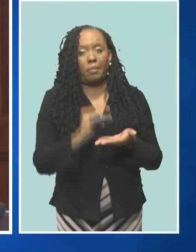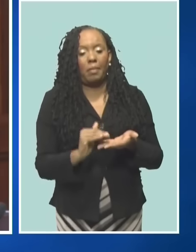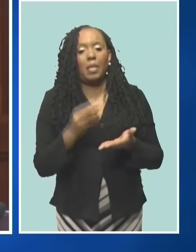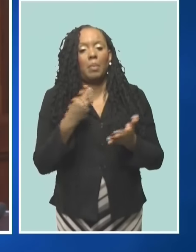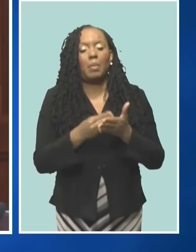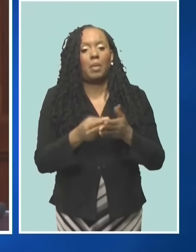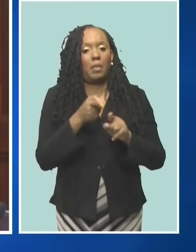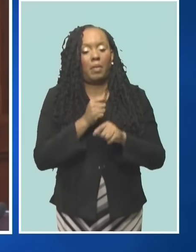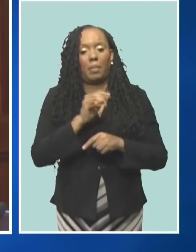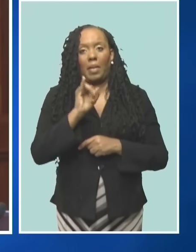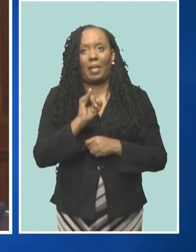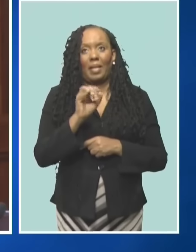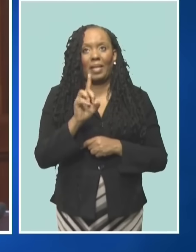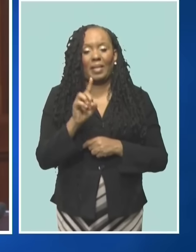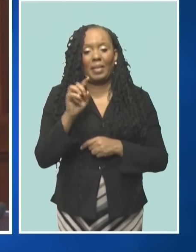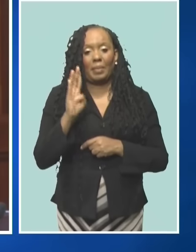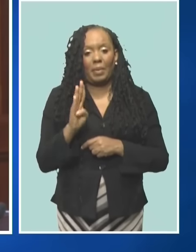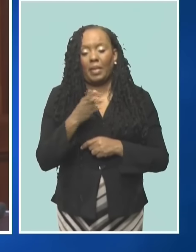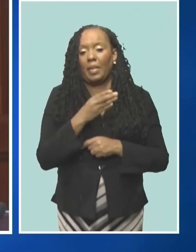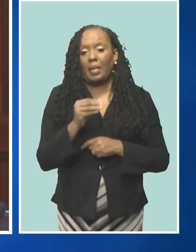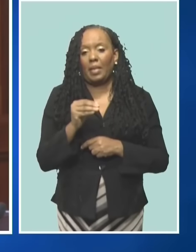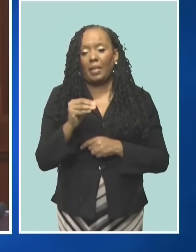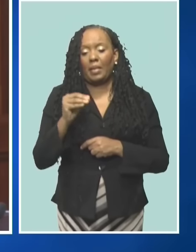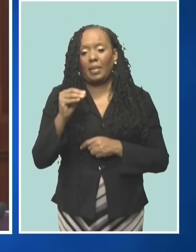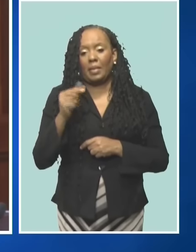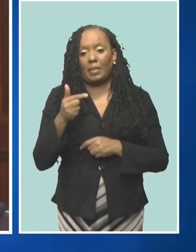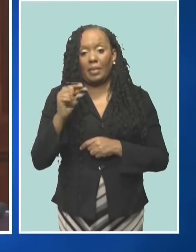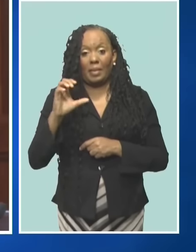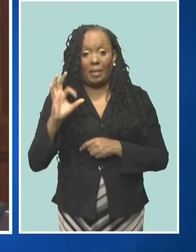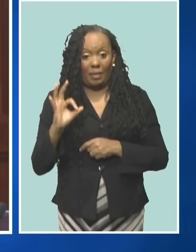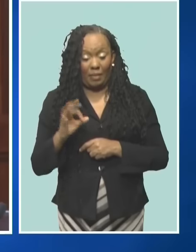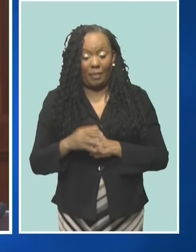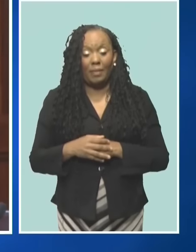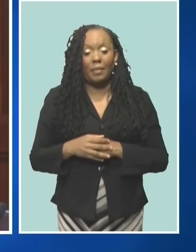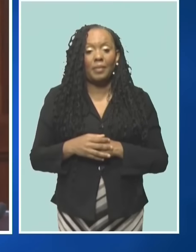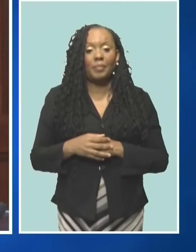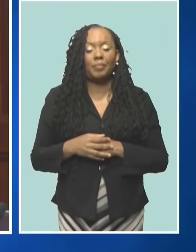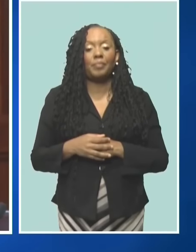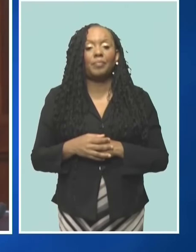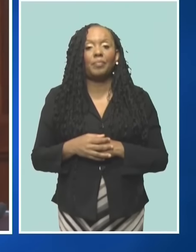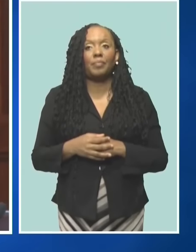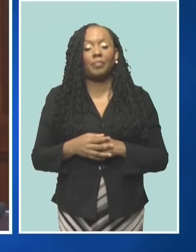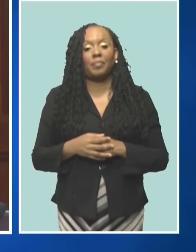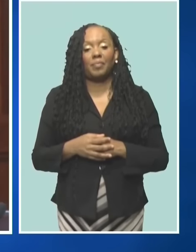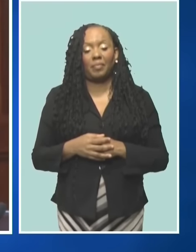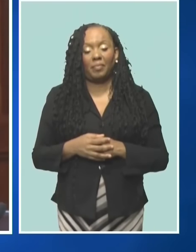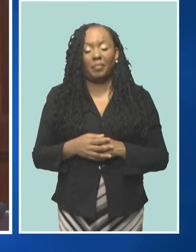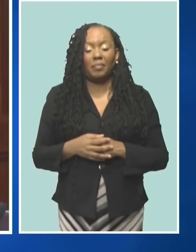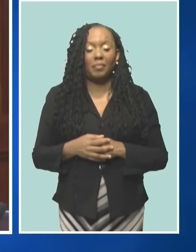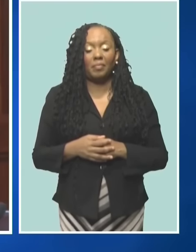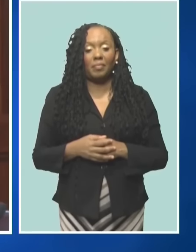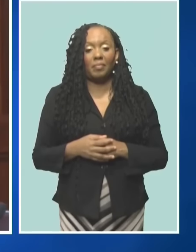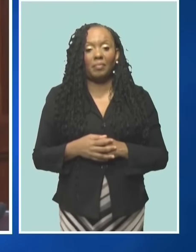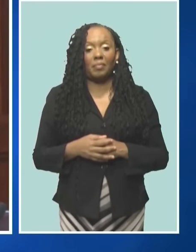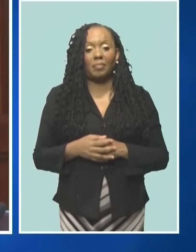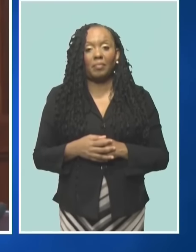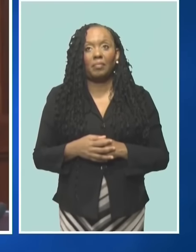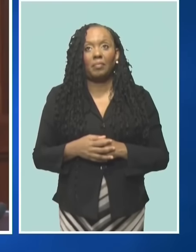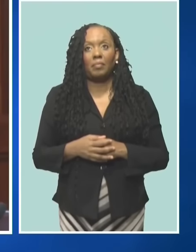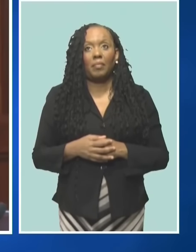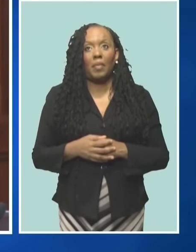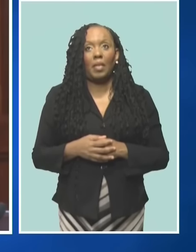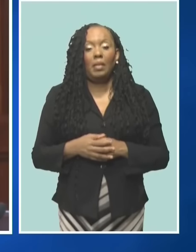as well as the GCF in part. Then, in fact, sir, we would not have increased the debt